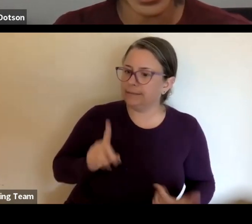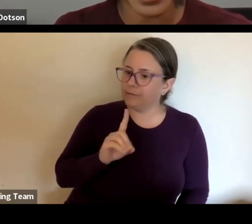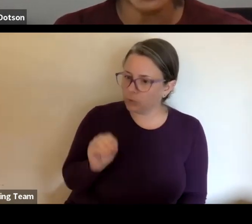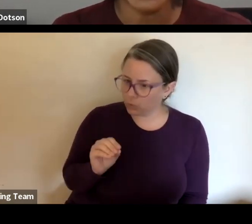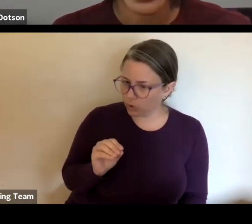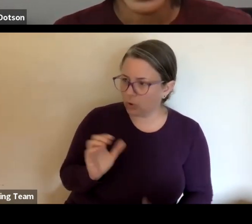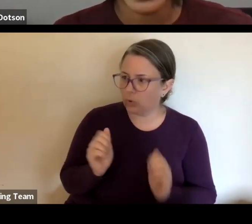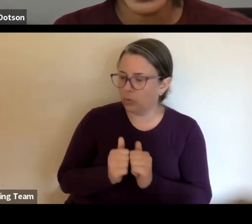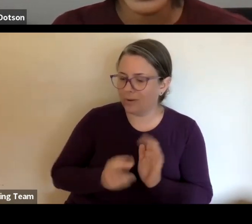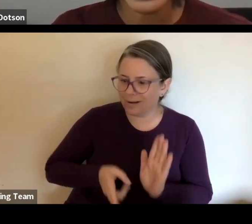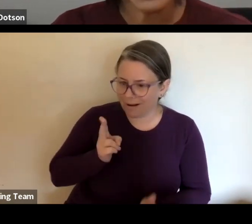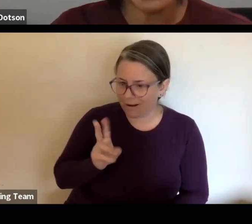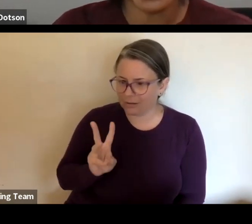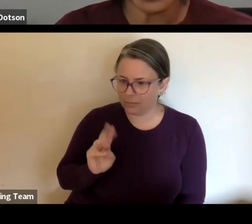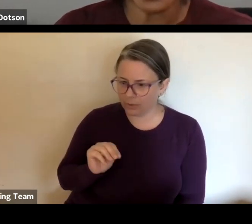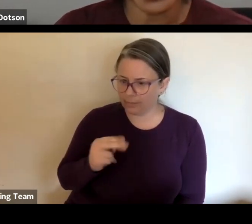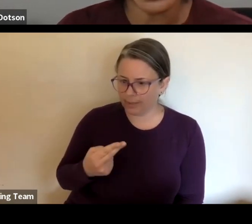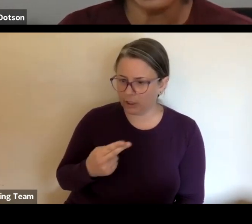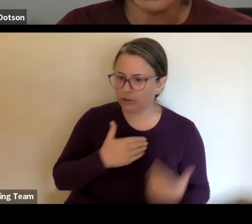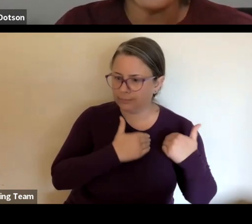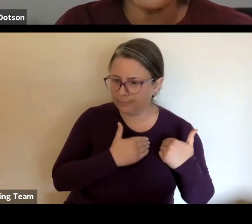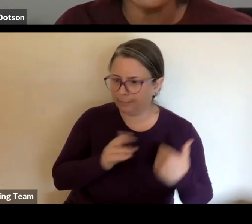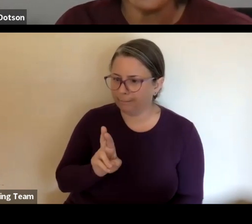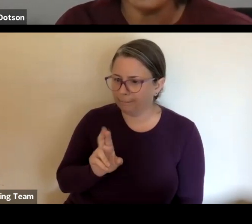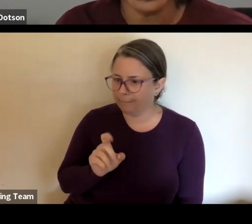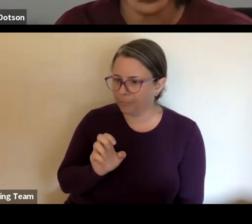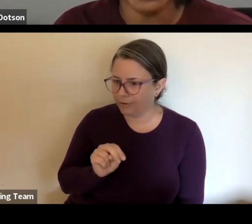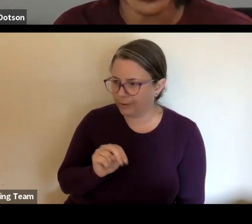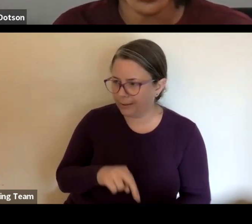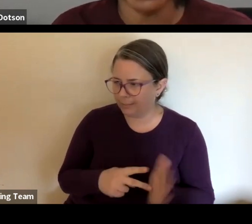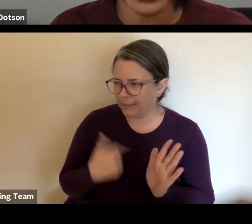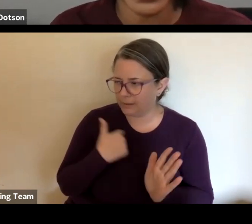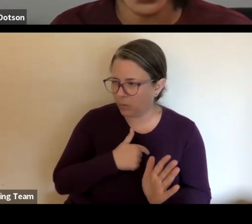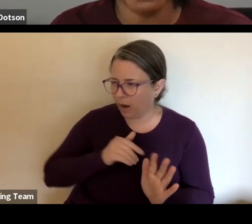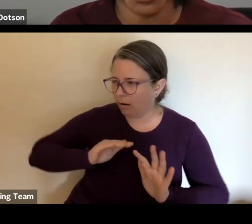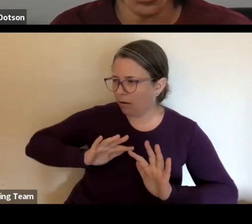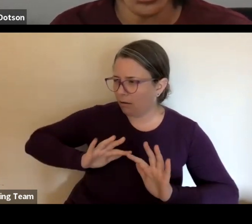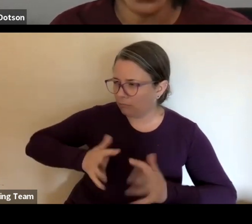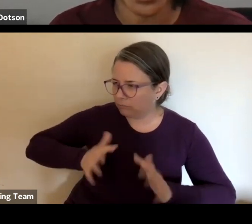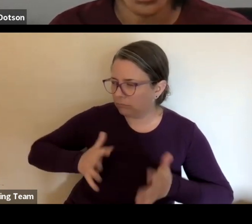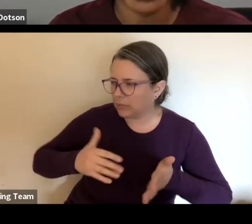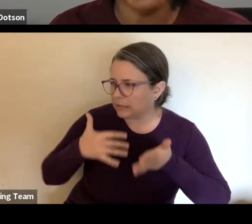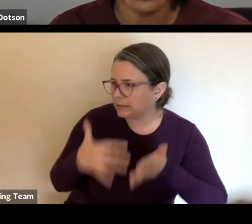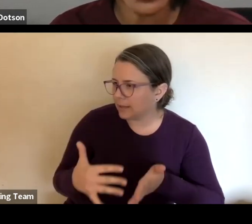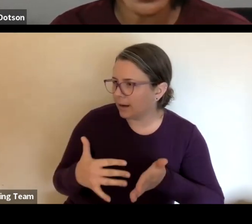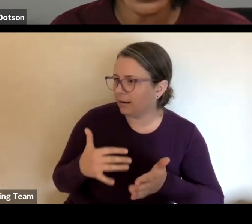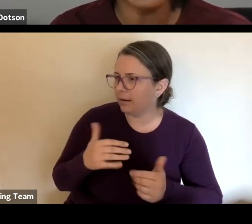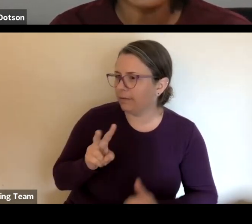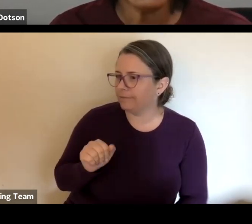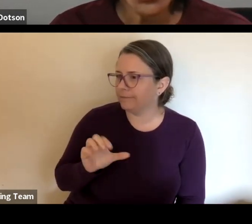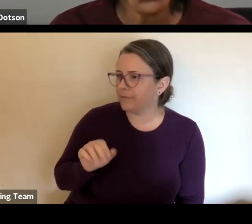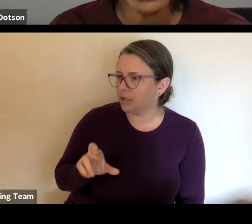at vascular depression, even though we're not calling it that. And I say that for a reason. If you look at these different sets